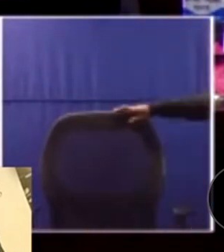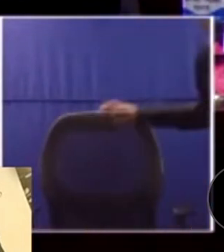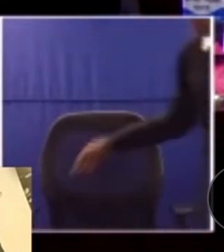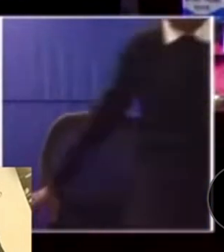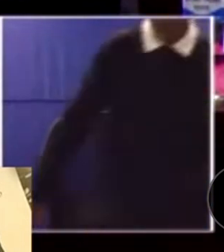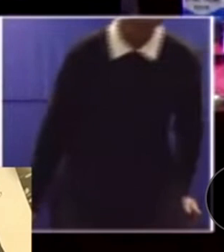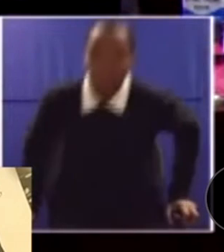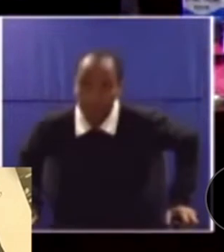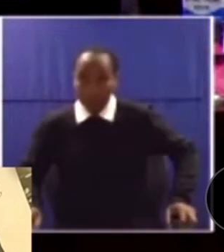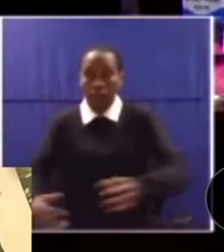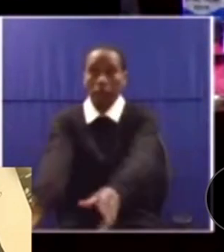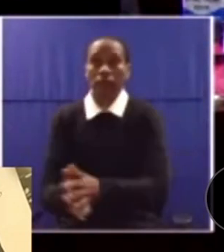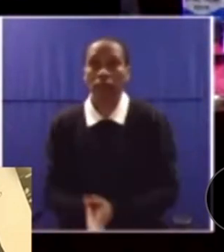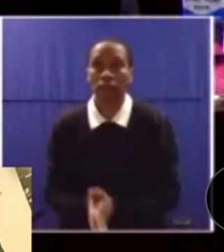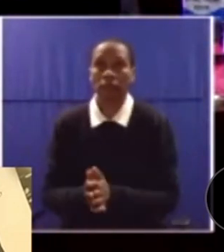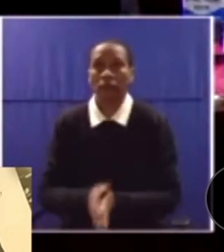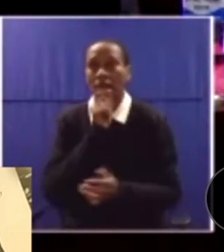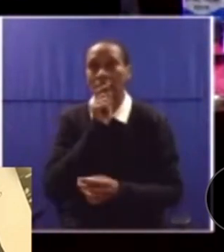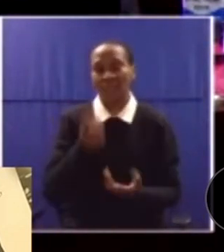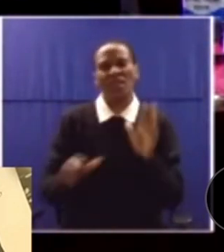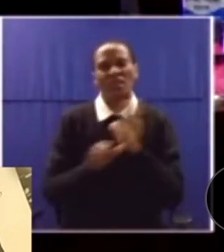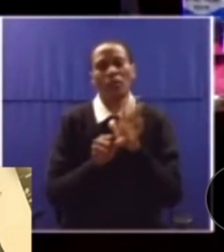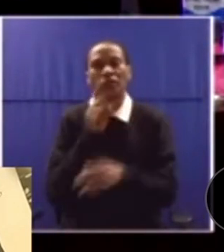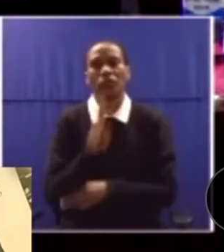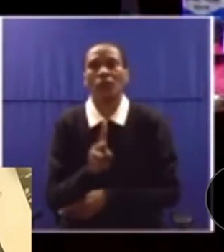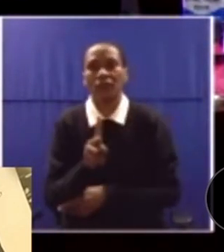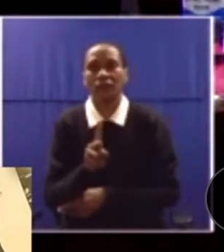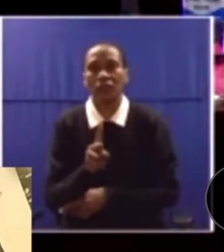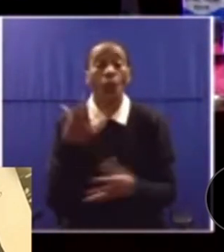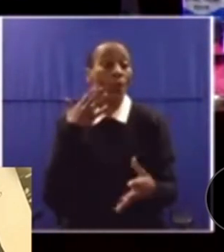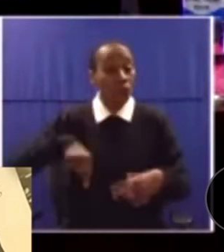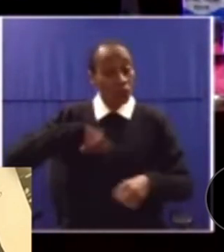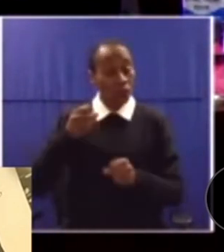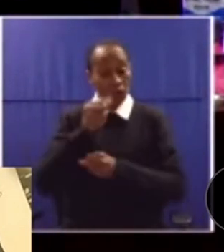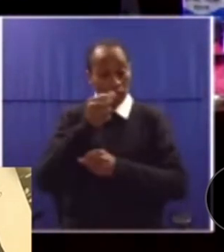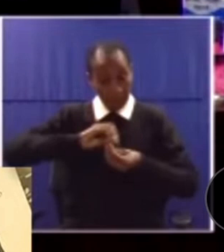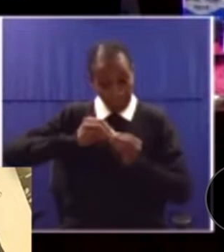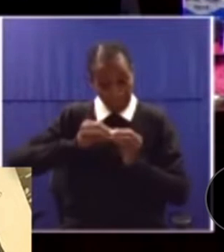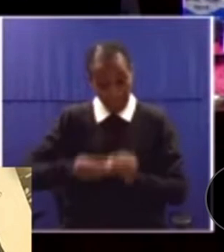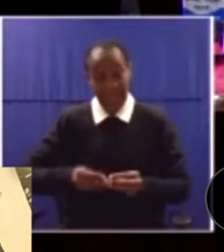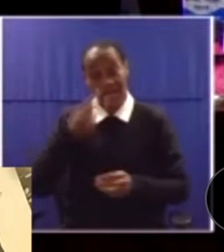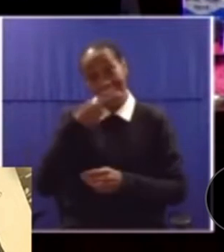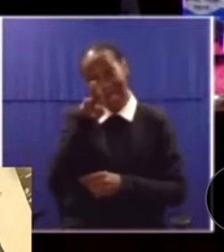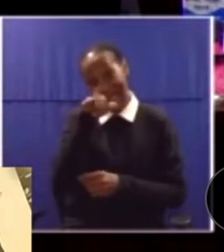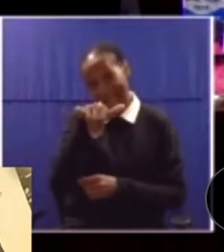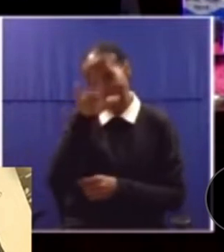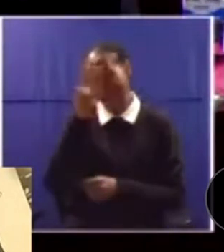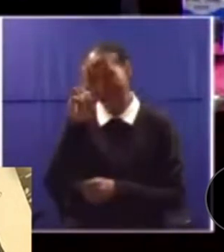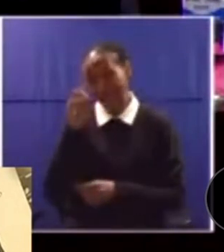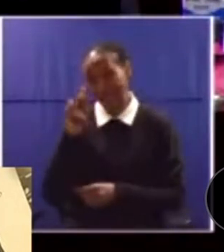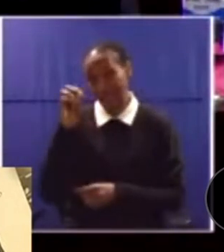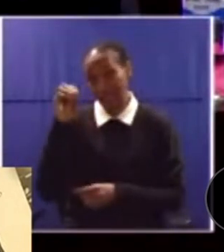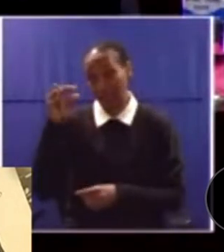platinum group of metals, which is very important in the production of hydrogen, is also a